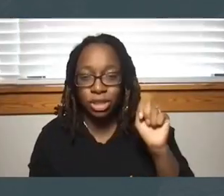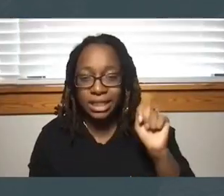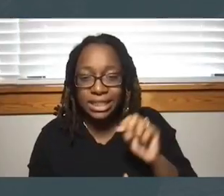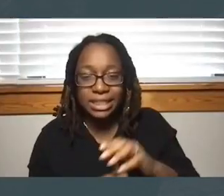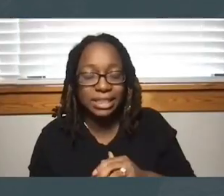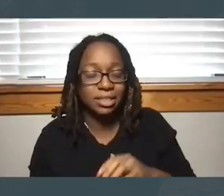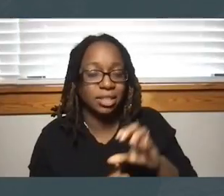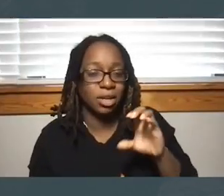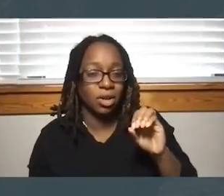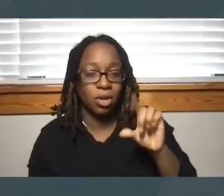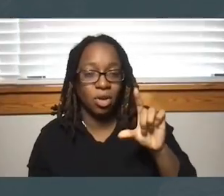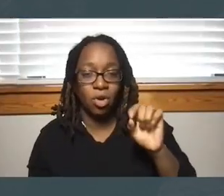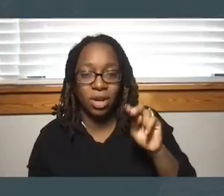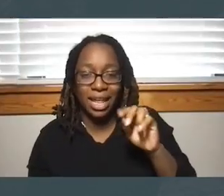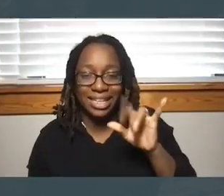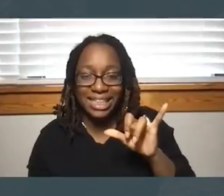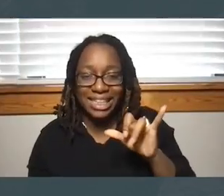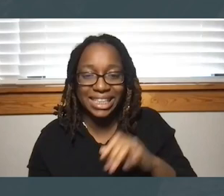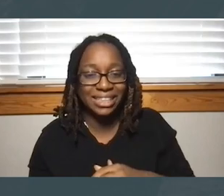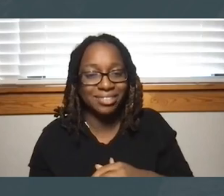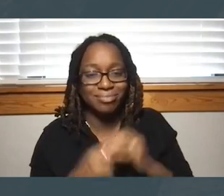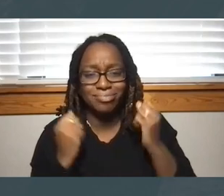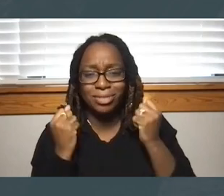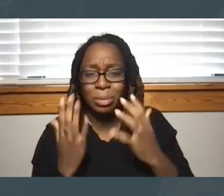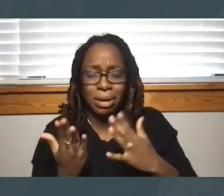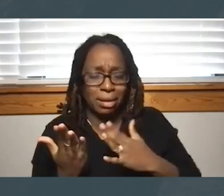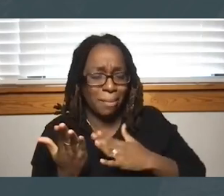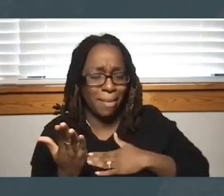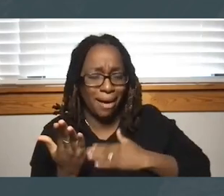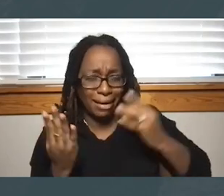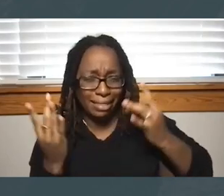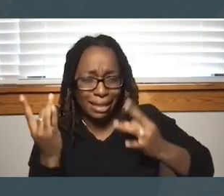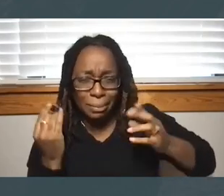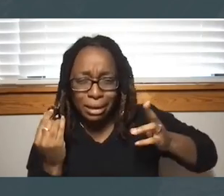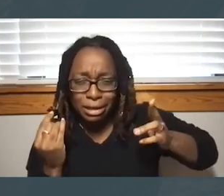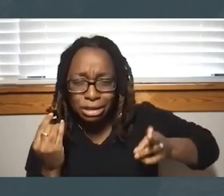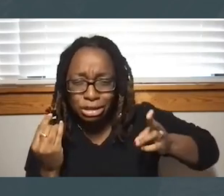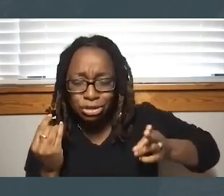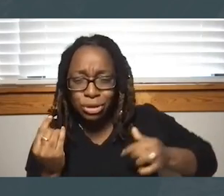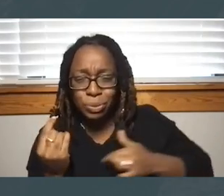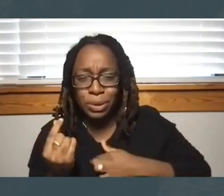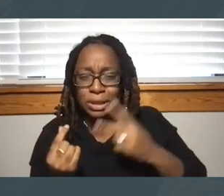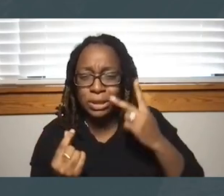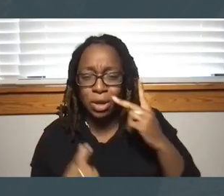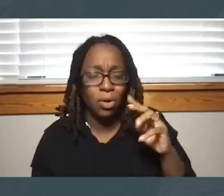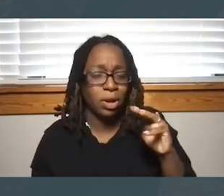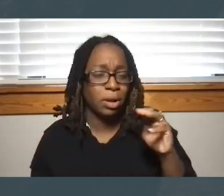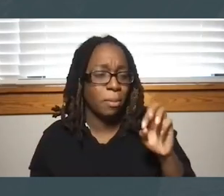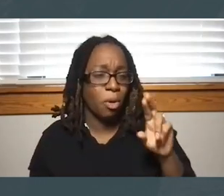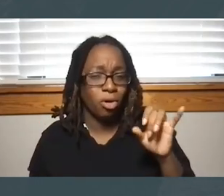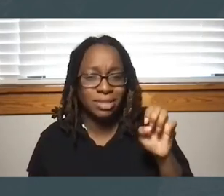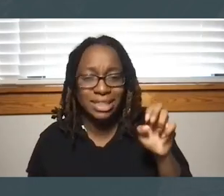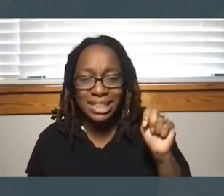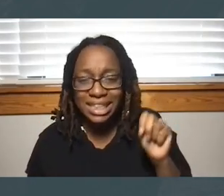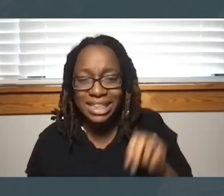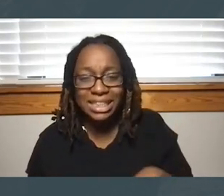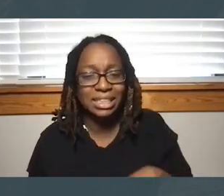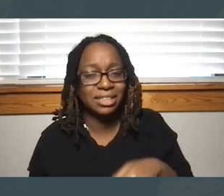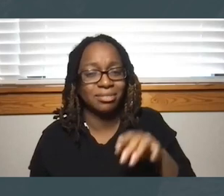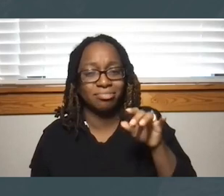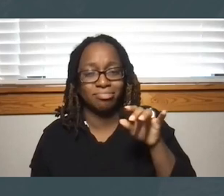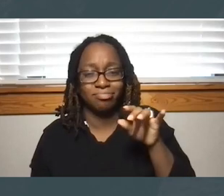about history, I mean, it's Glissant, it's Trouillot, it's Morrison, but they don't